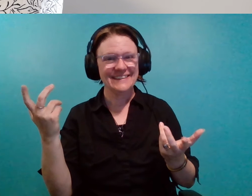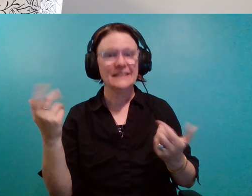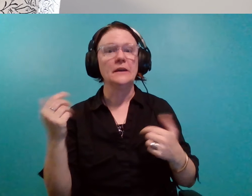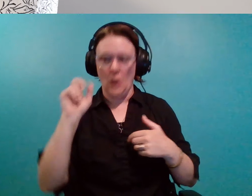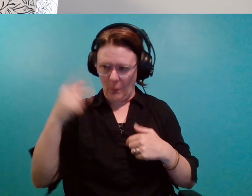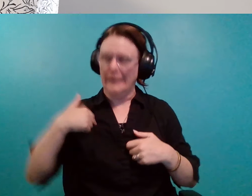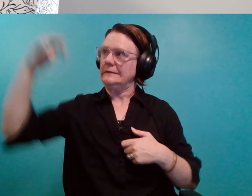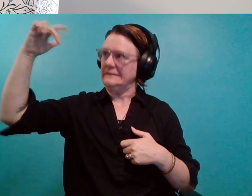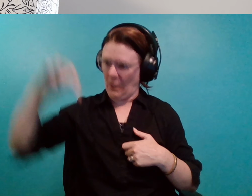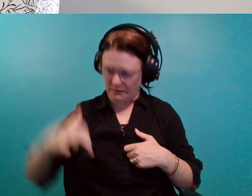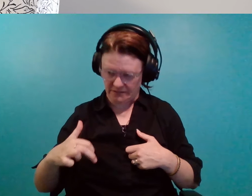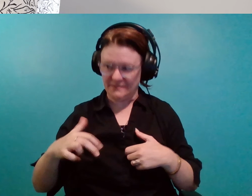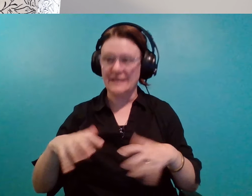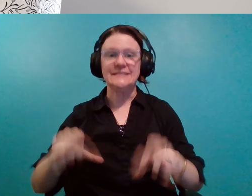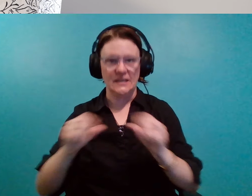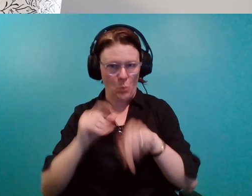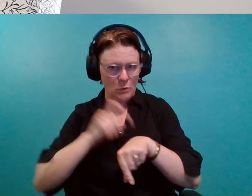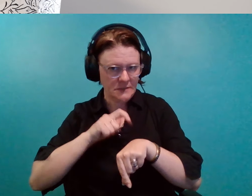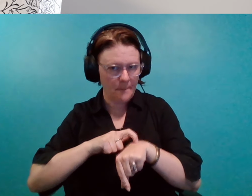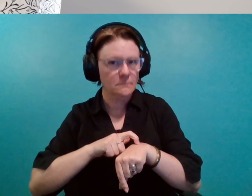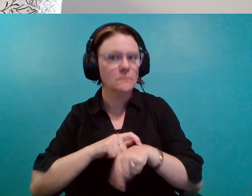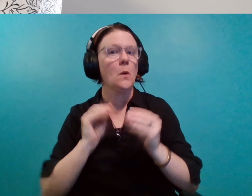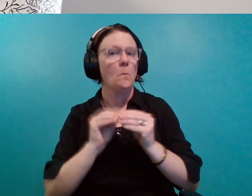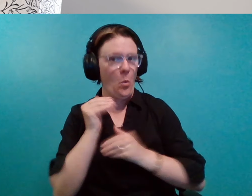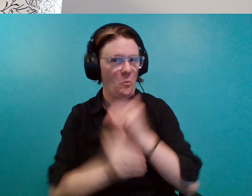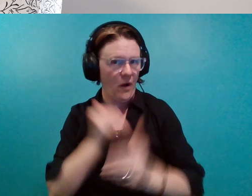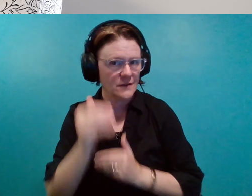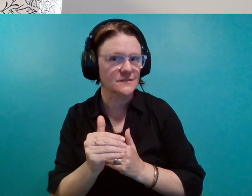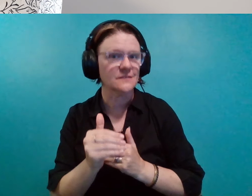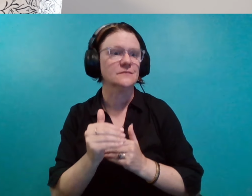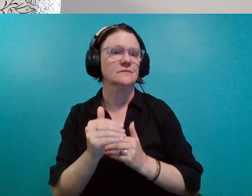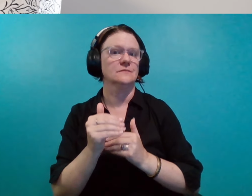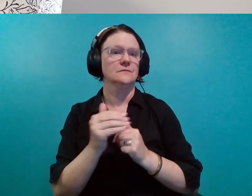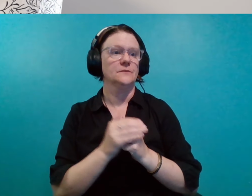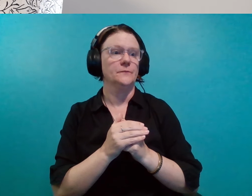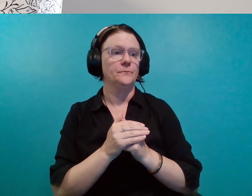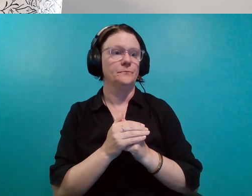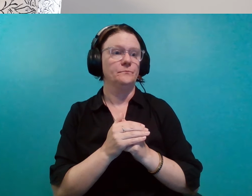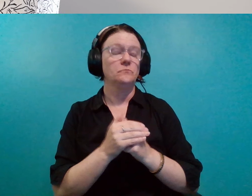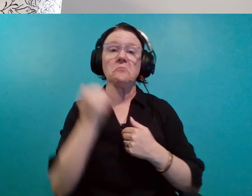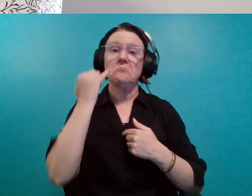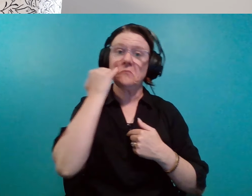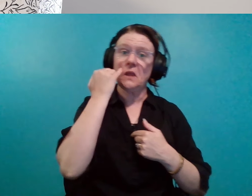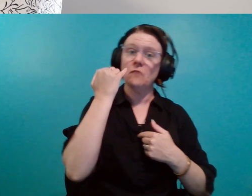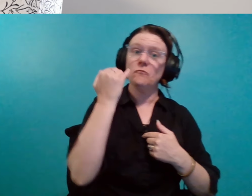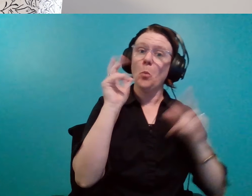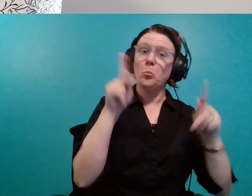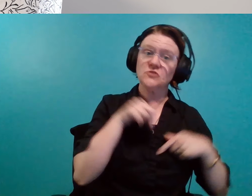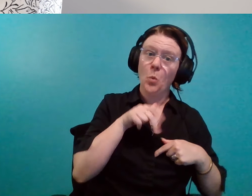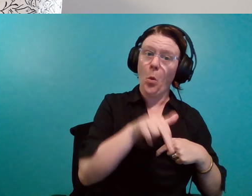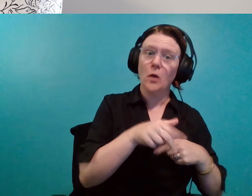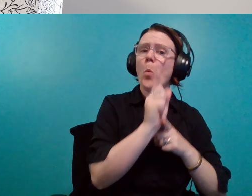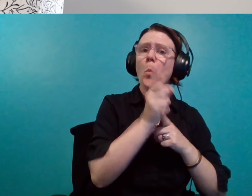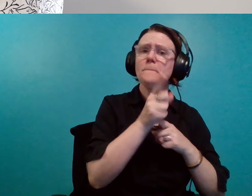takes me how long to get downstairs. And it adds extra steps to my day. So what would have taken me maybe a